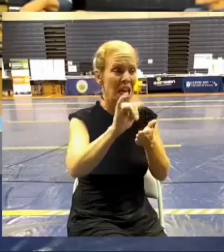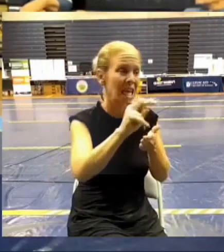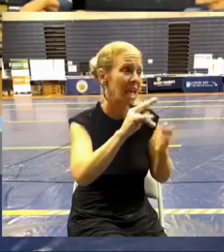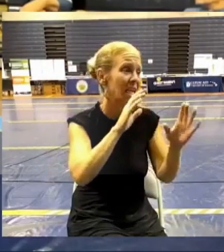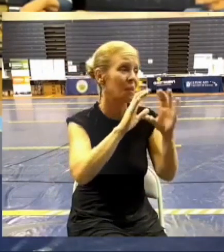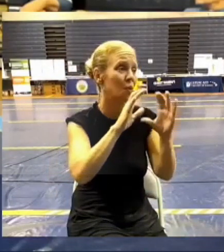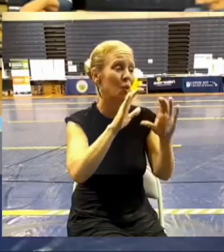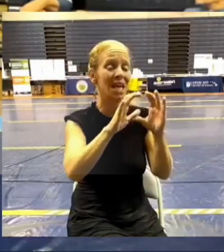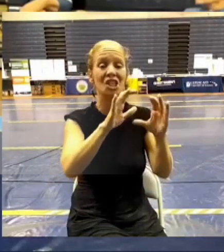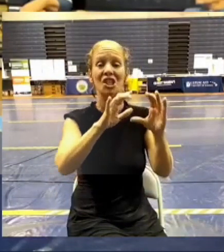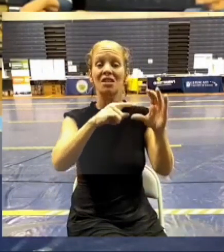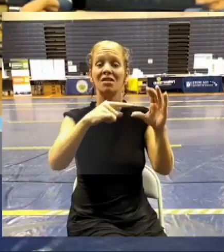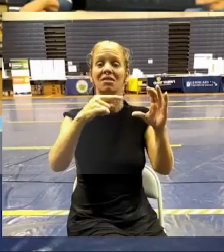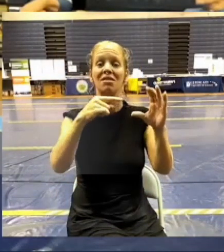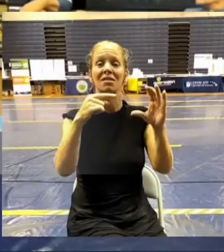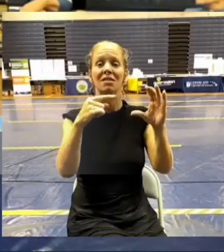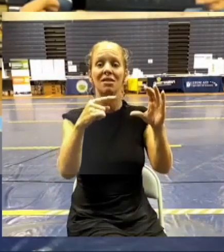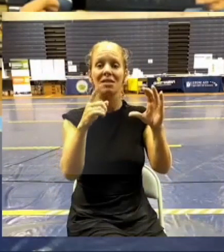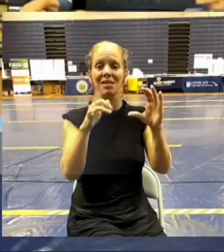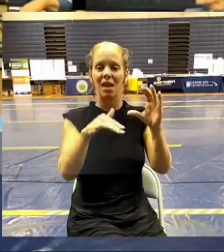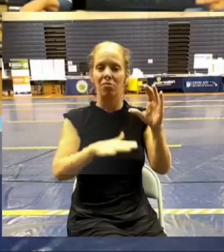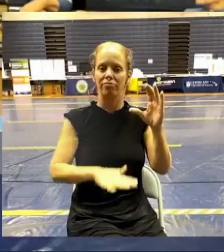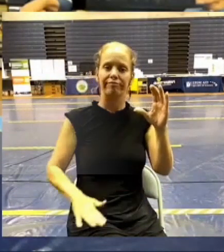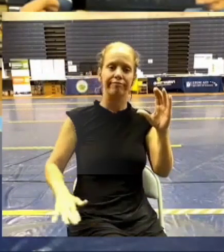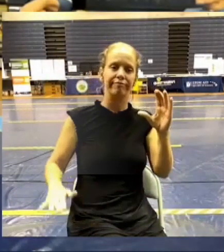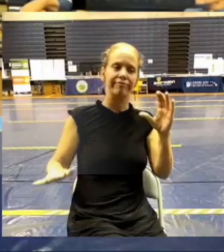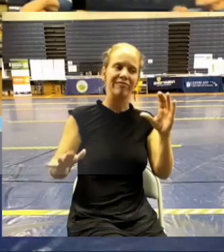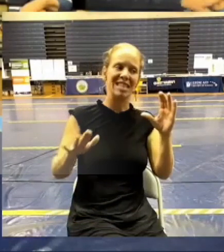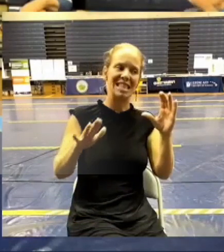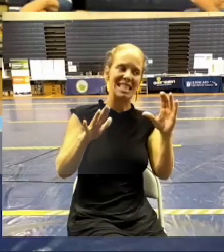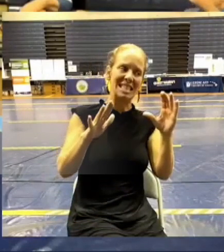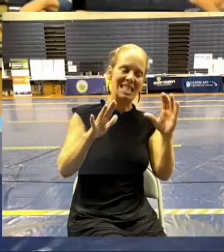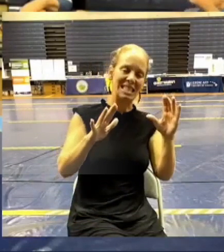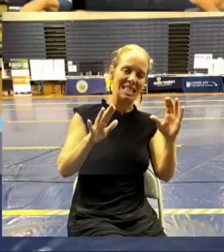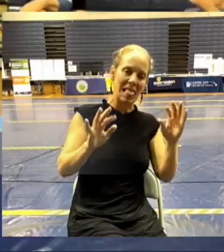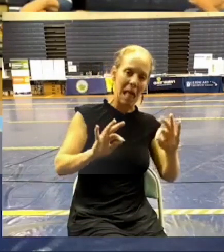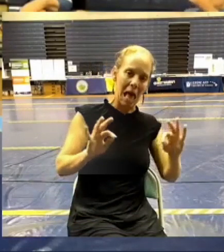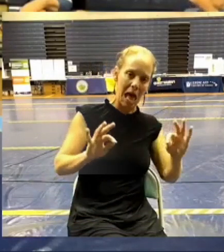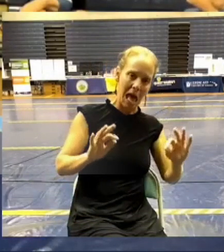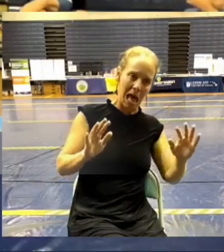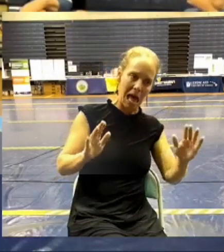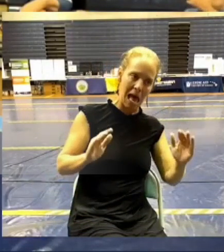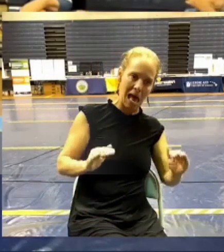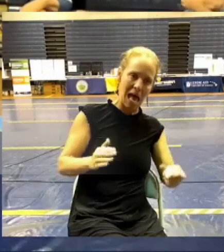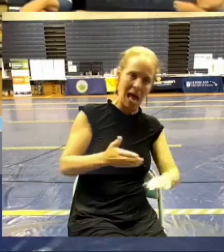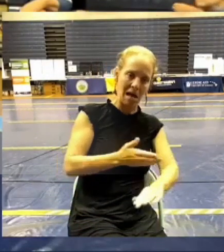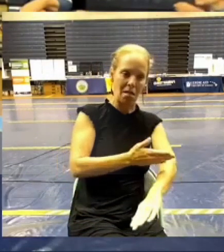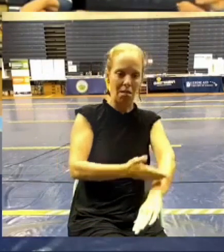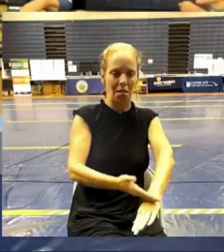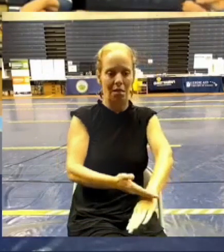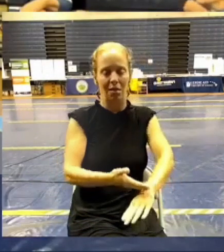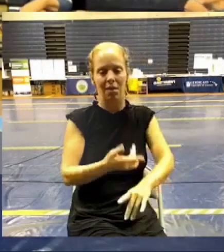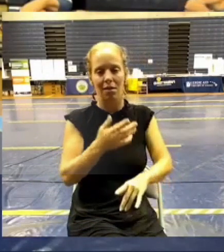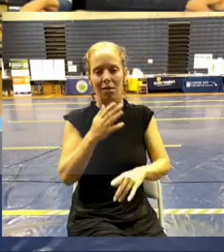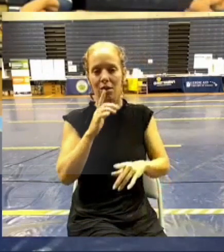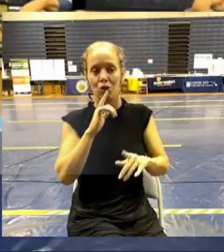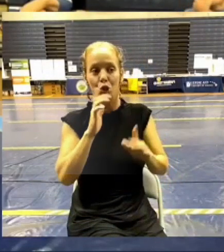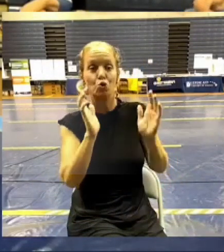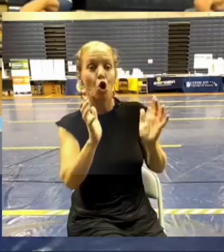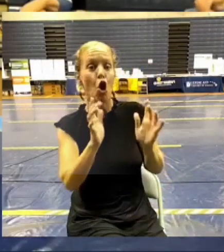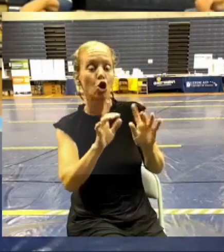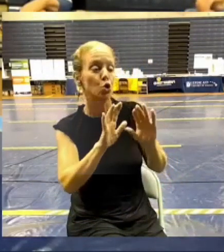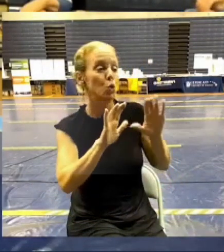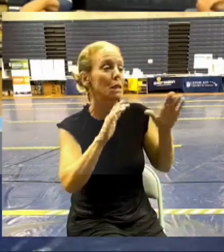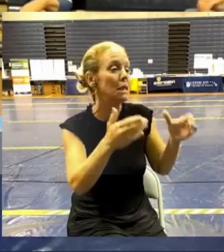think communication has like been super lacking. And so I know you said you're gonna go talk to your team and like, you